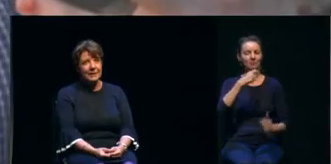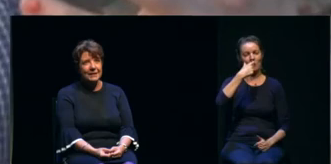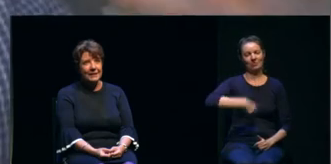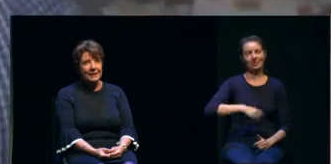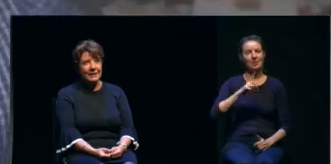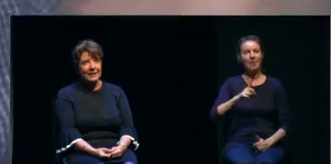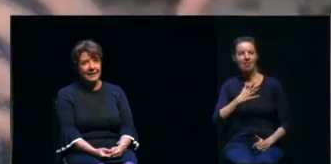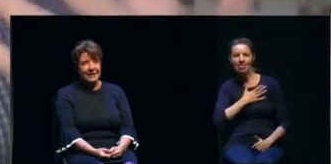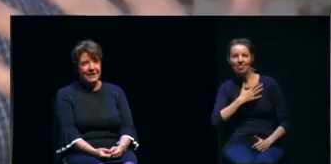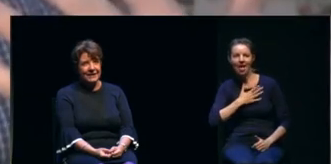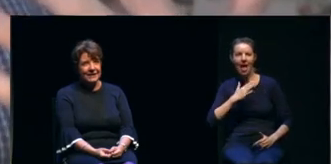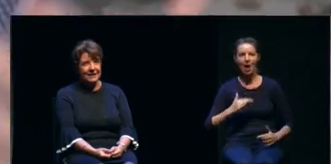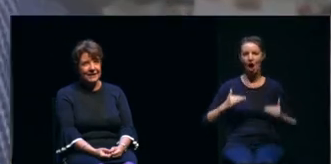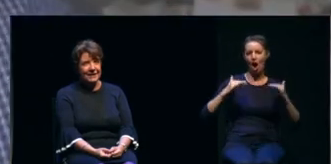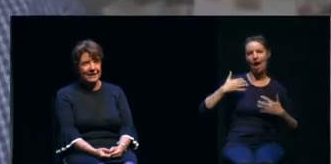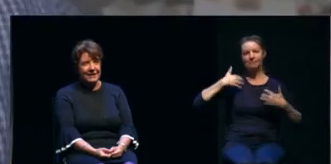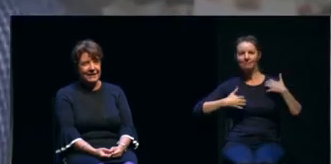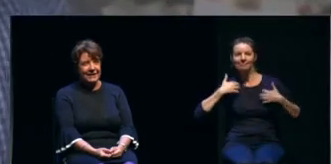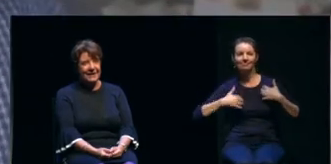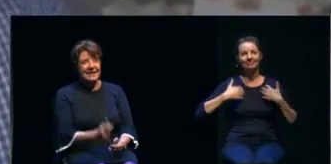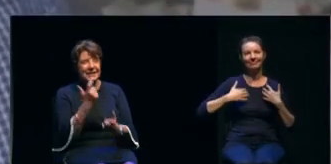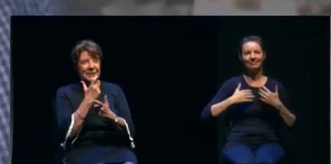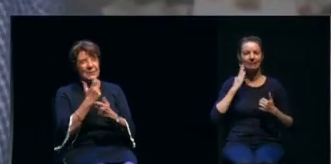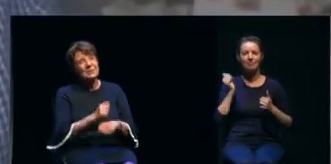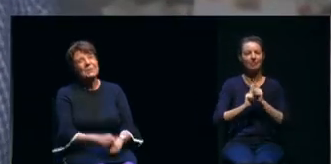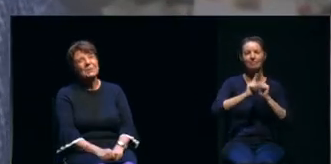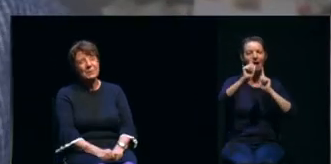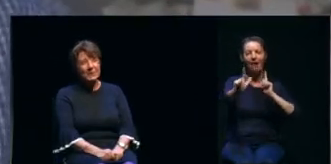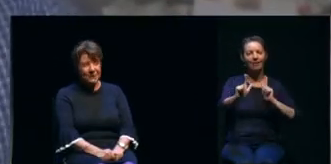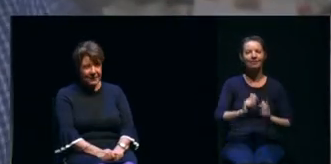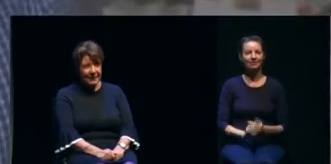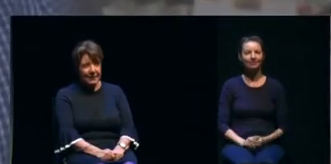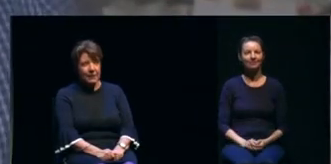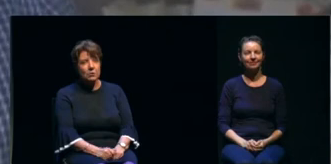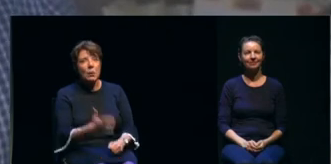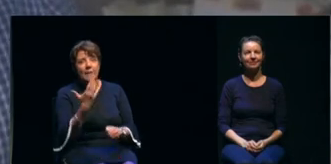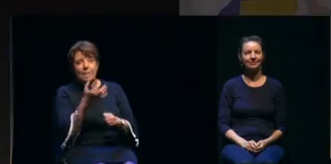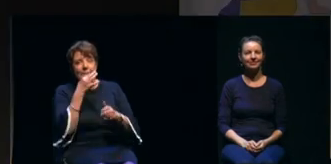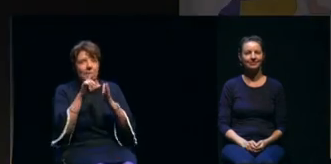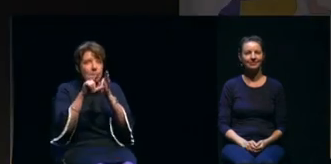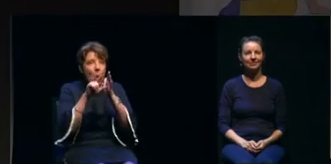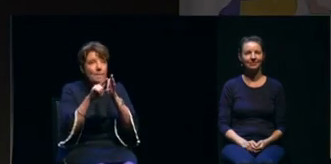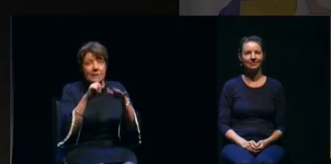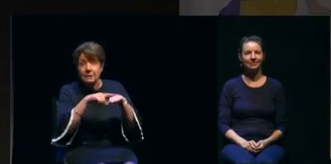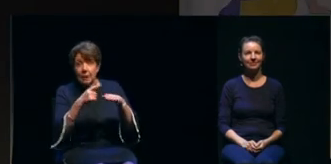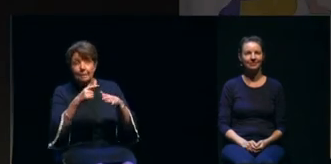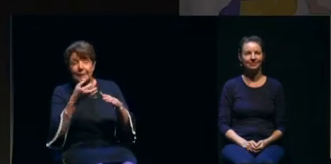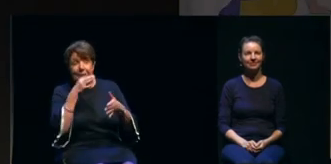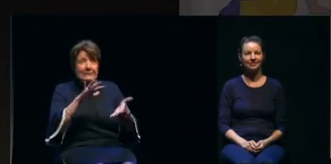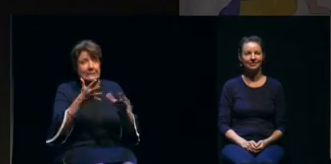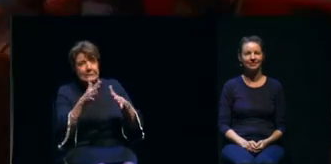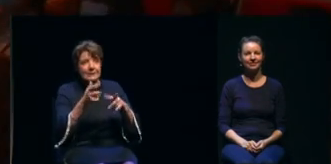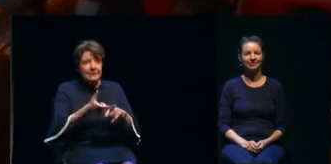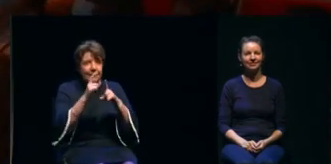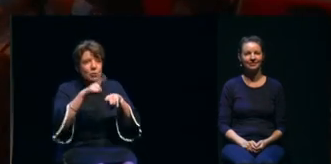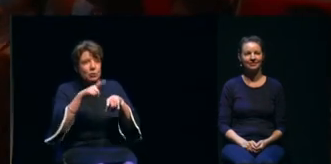high energy despite the distance. So we're going through a bit of a moment here in Australia. Are we not, women? Are we not